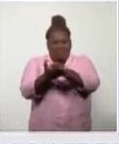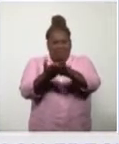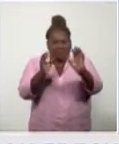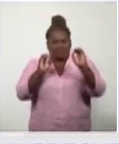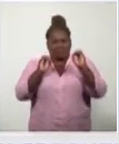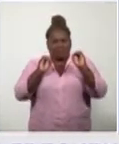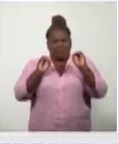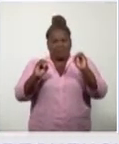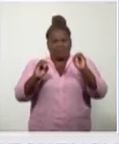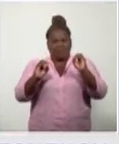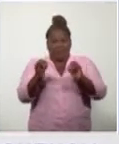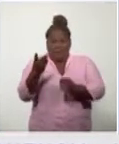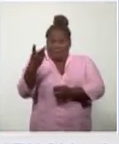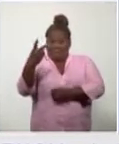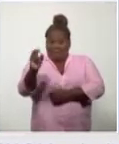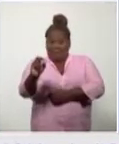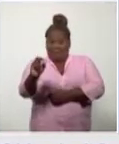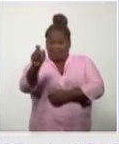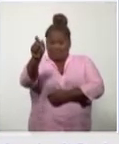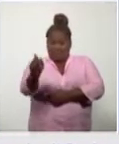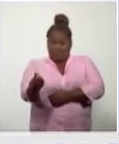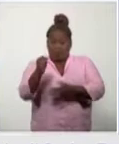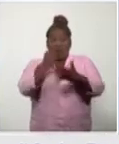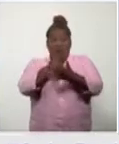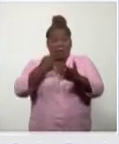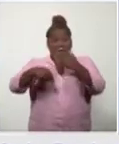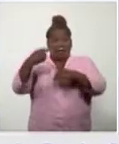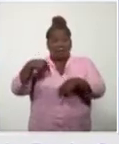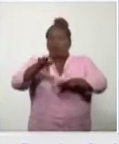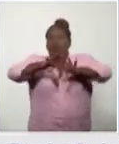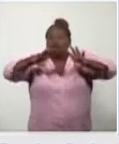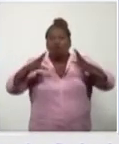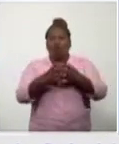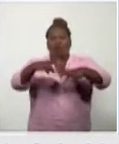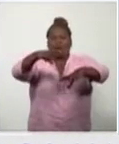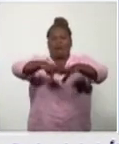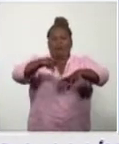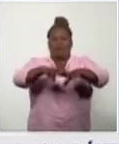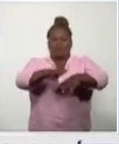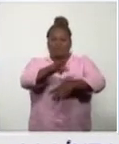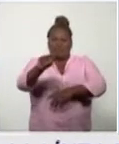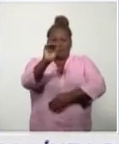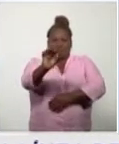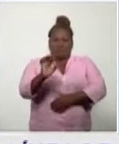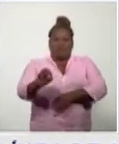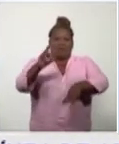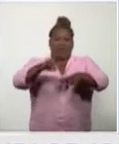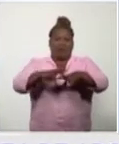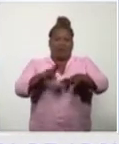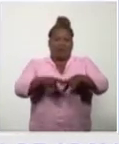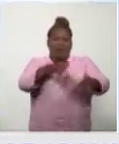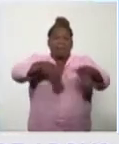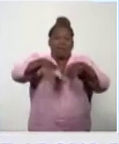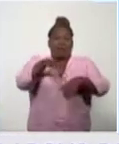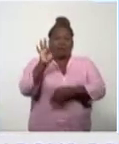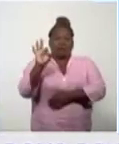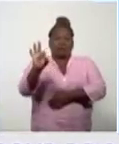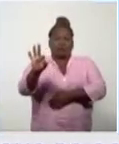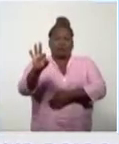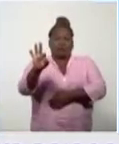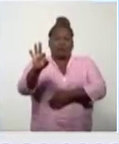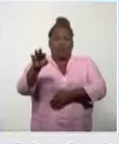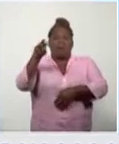The 20 cases confirmed yesterday, all are from Havana, 100%. From Playa municipality, there are 8, 4